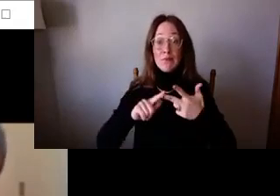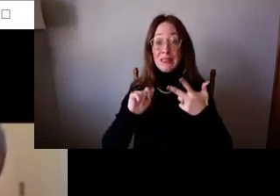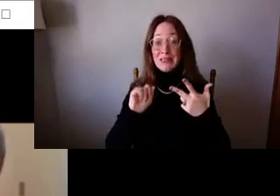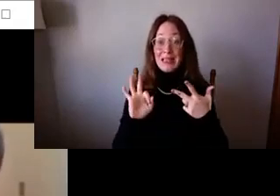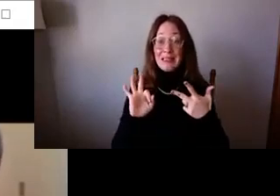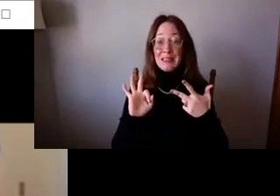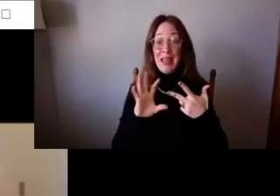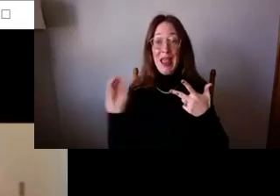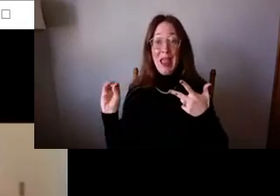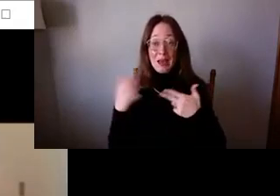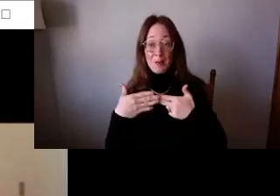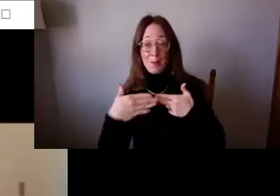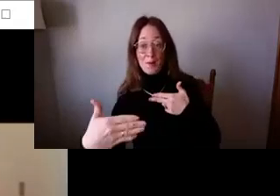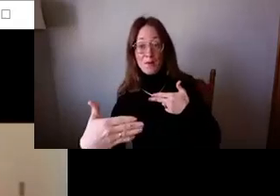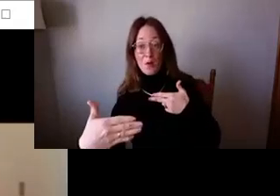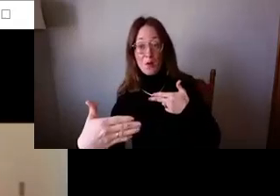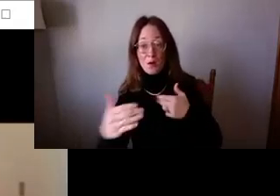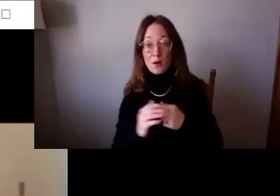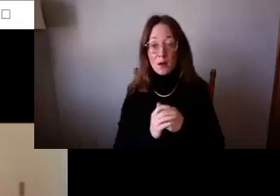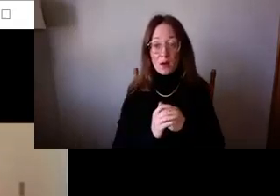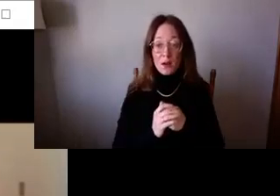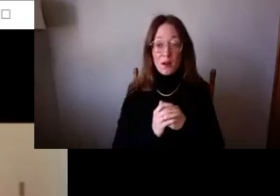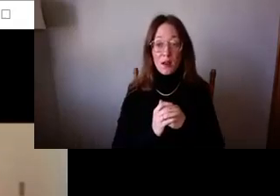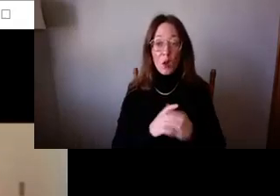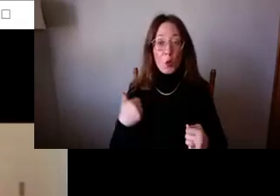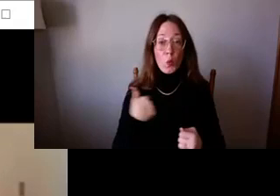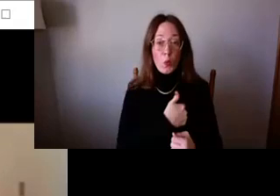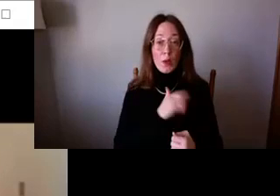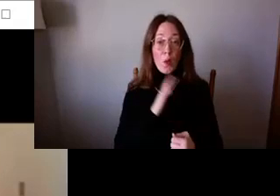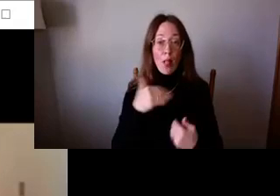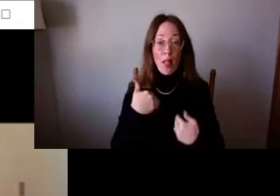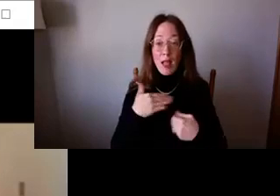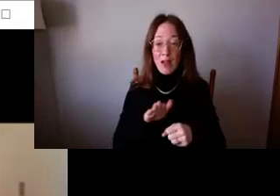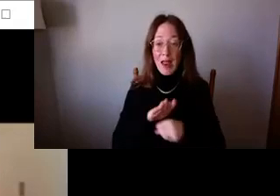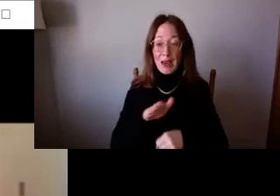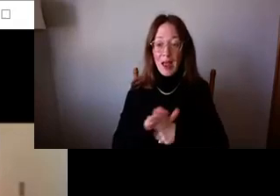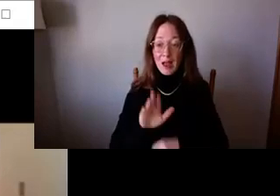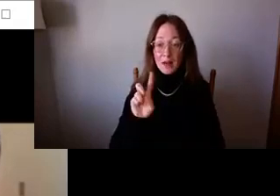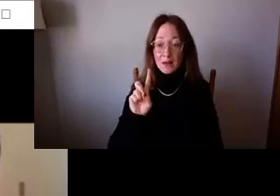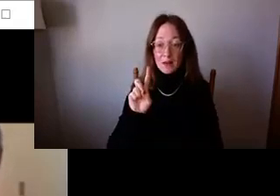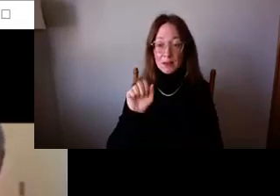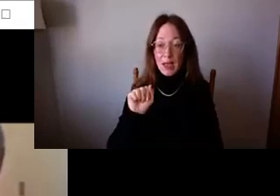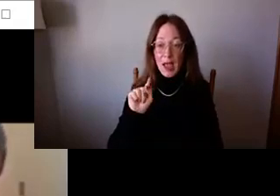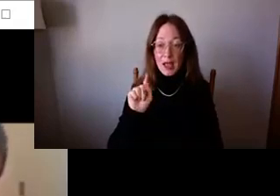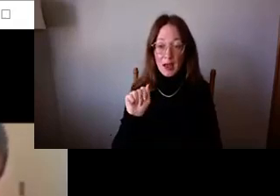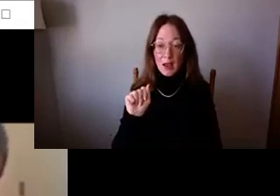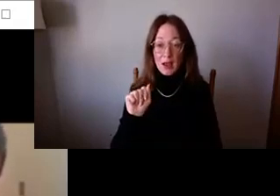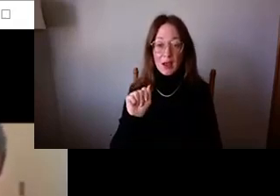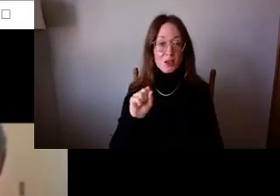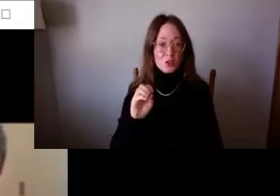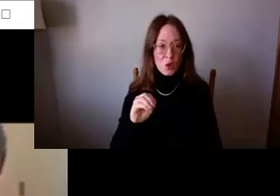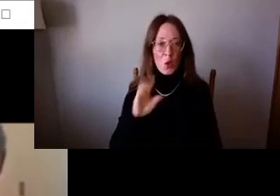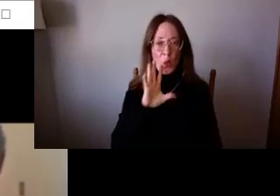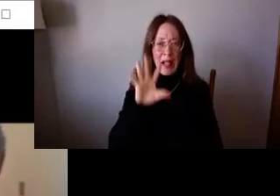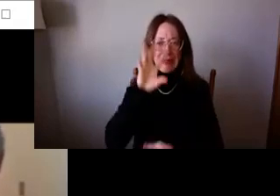into program year 20 and beyond, we will have enough data to calculate performance across all 5